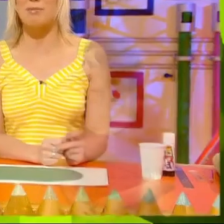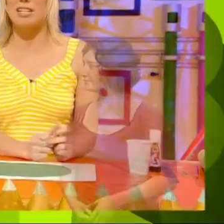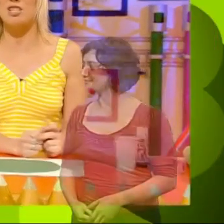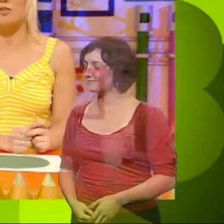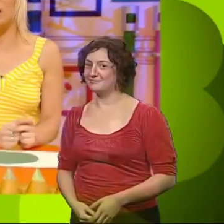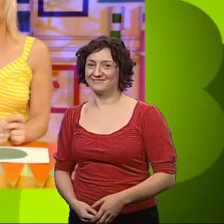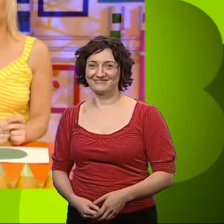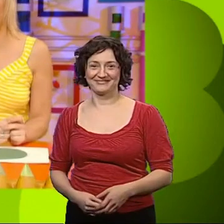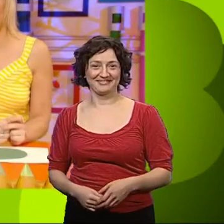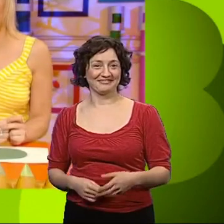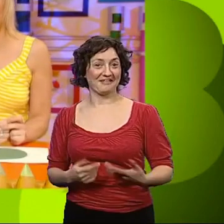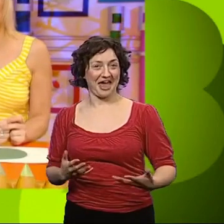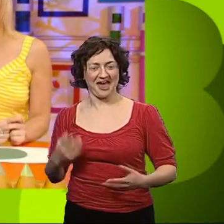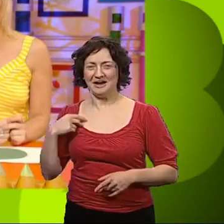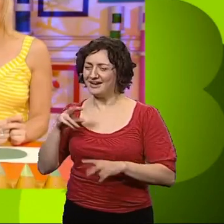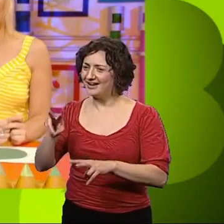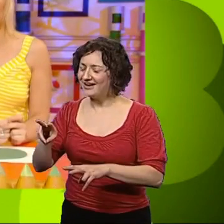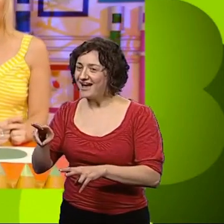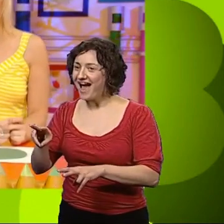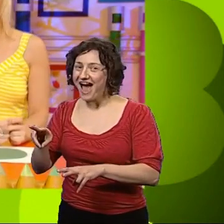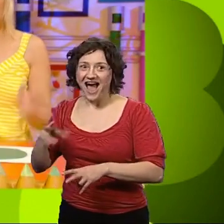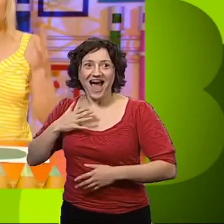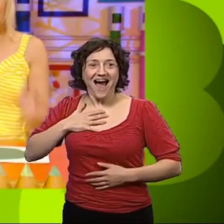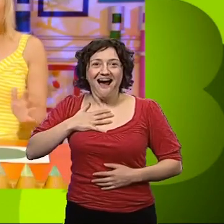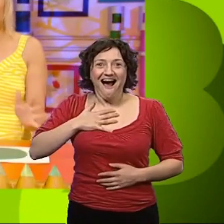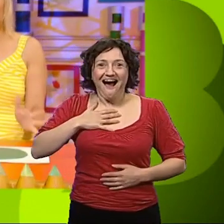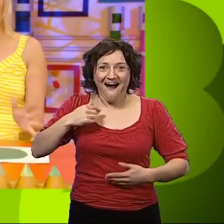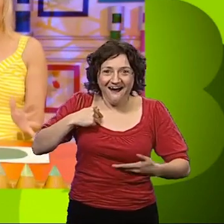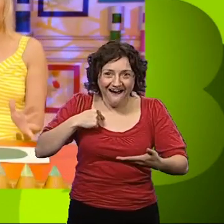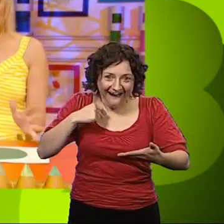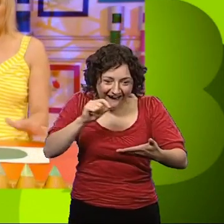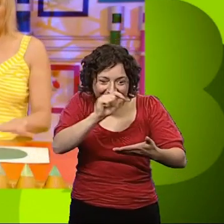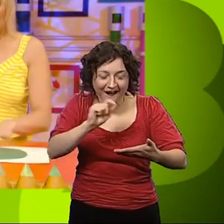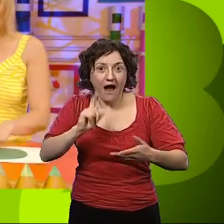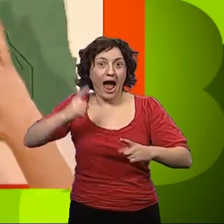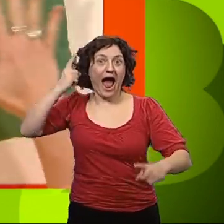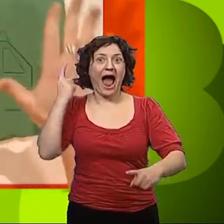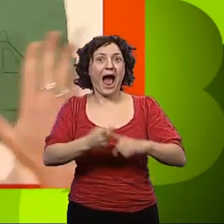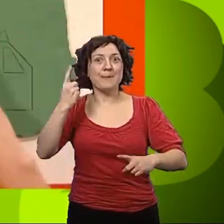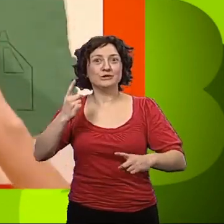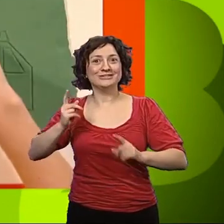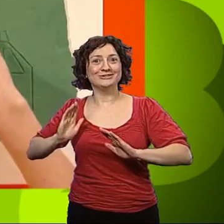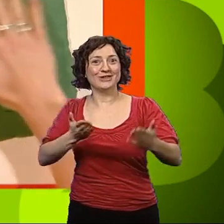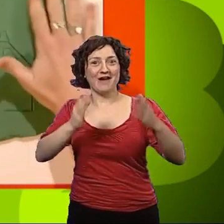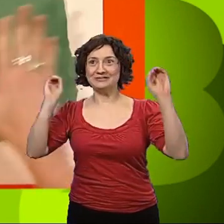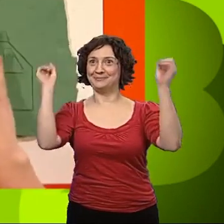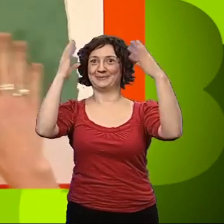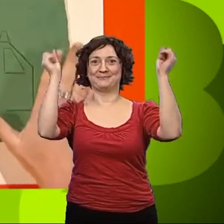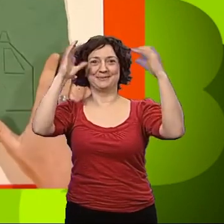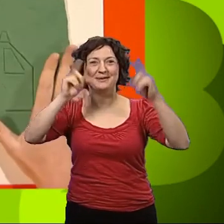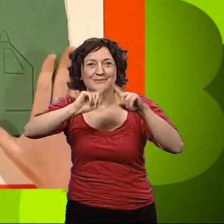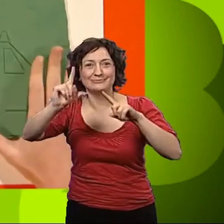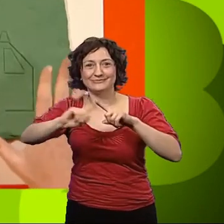Mark's inspired me to do my own picture of an emergency services vehicle. I'm going to clay print a fire engine. So I've started my design on this rolled